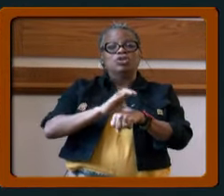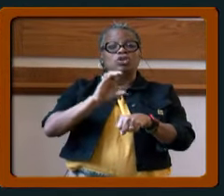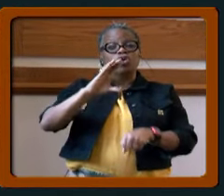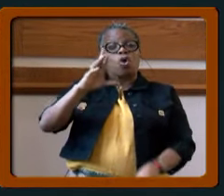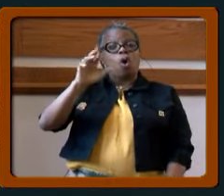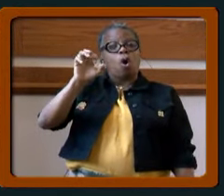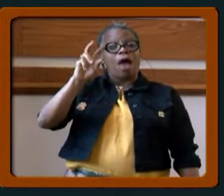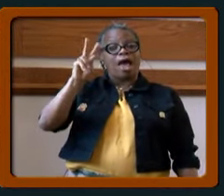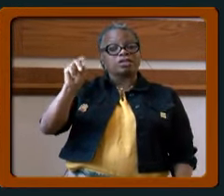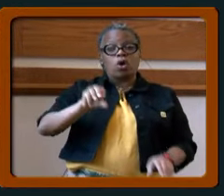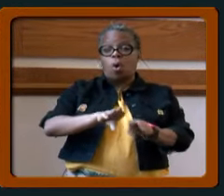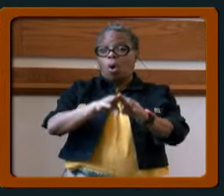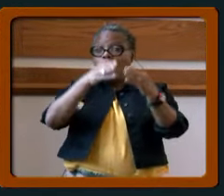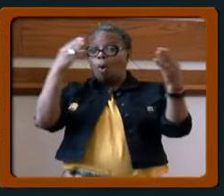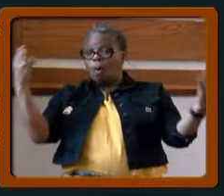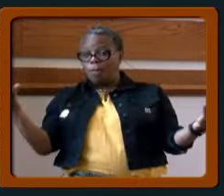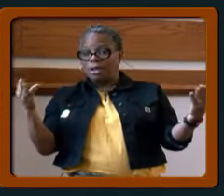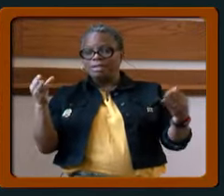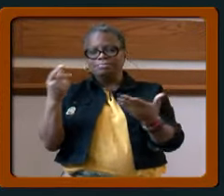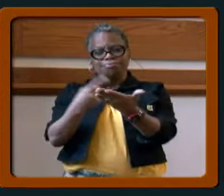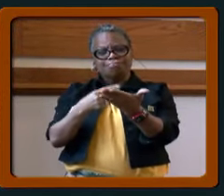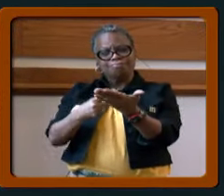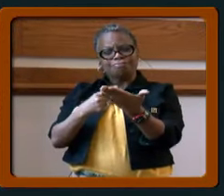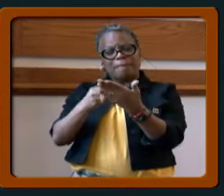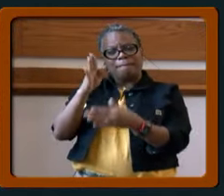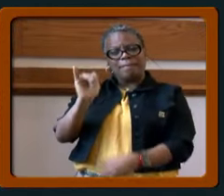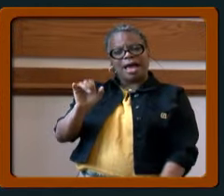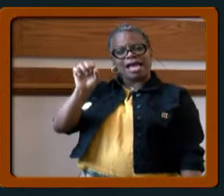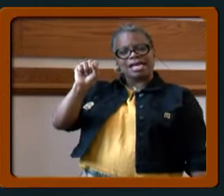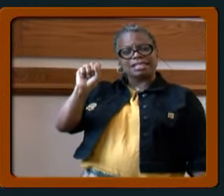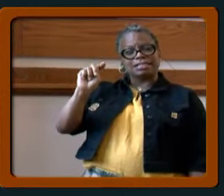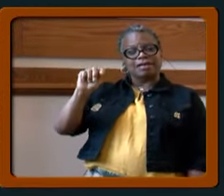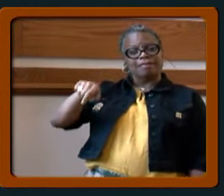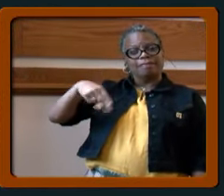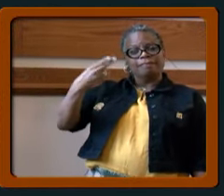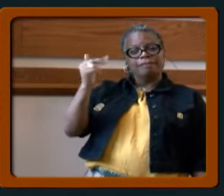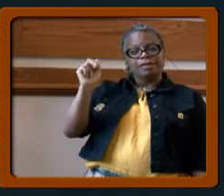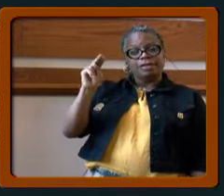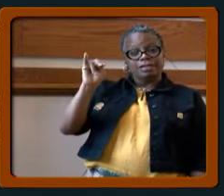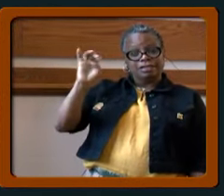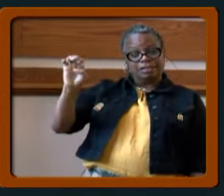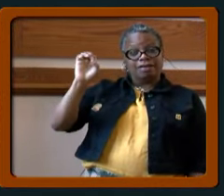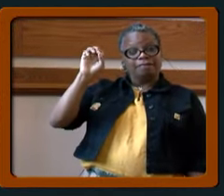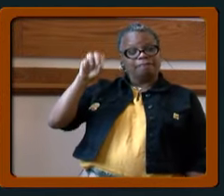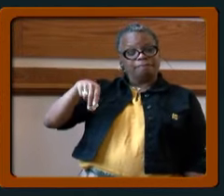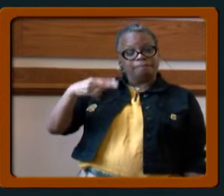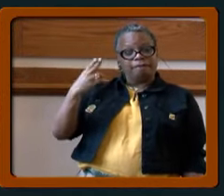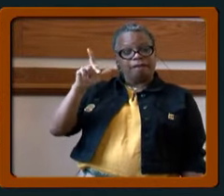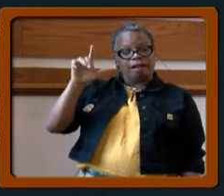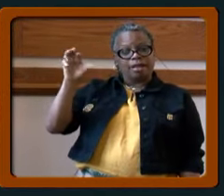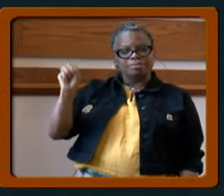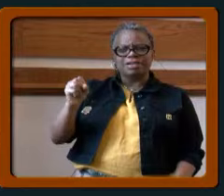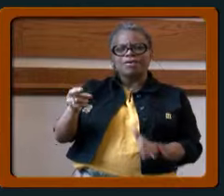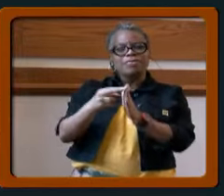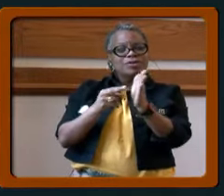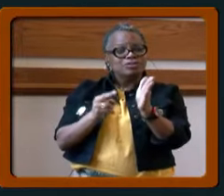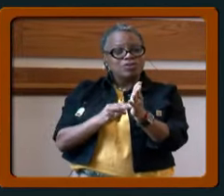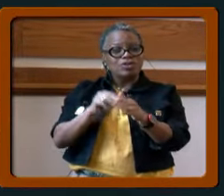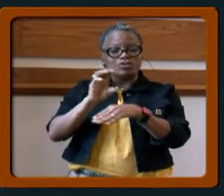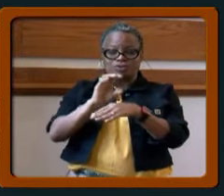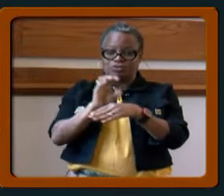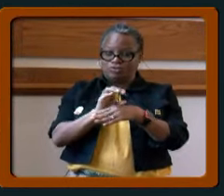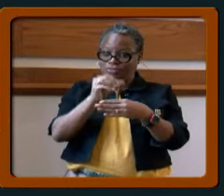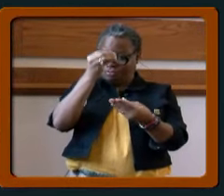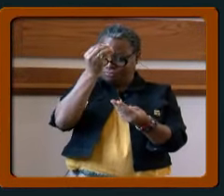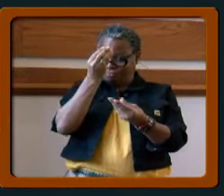as our discussion by Stephanie Spellers. Register to participate using the link in the church newsletter.